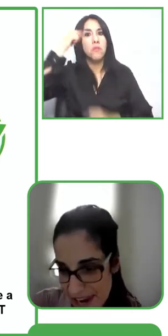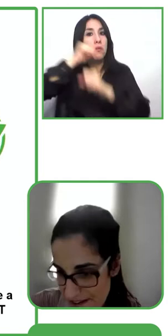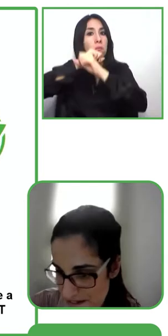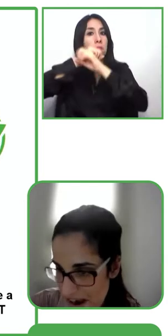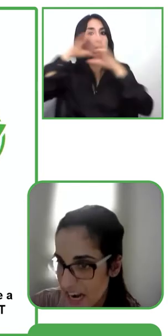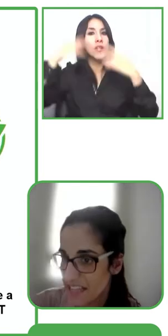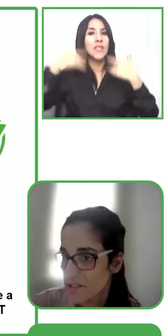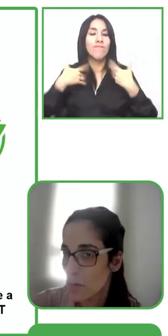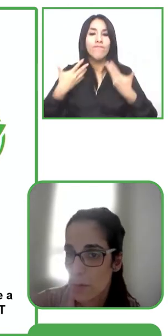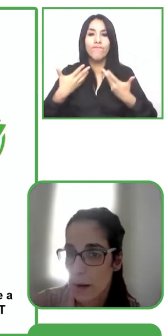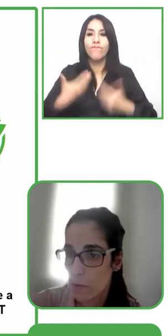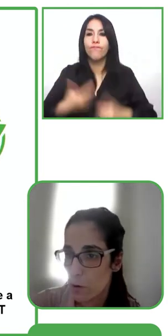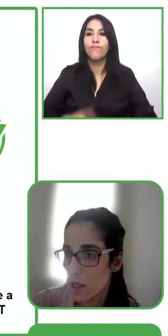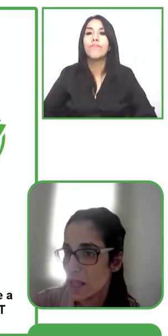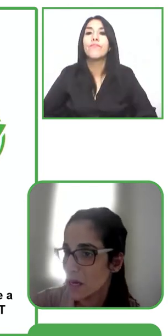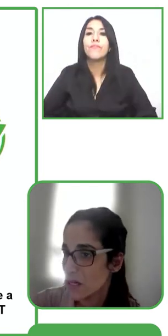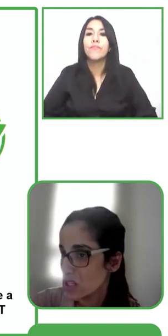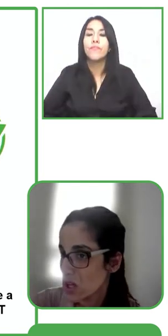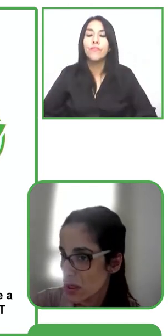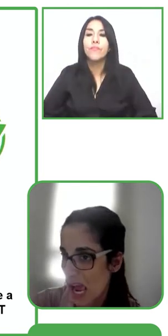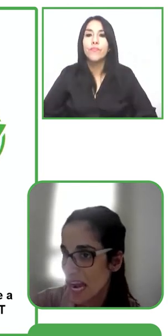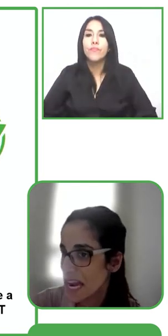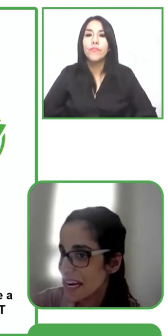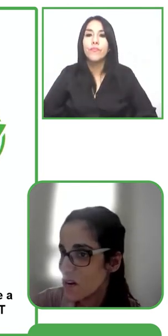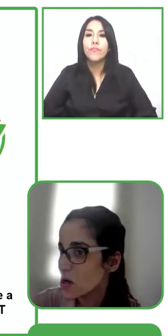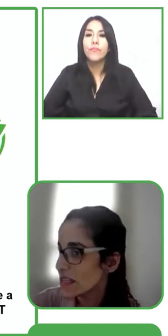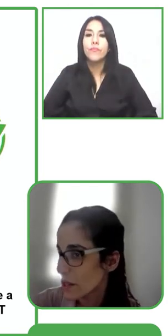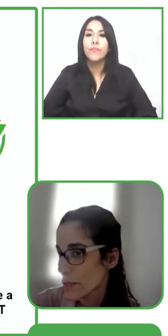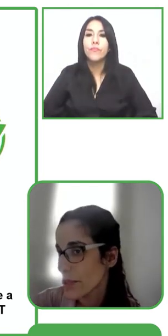which is why I'm always advocating to